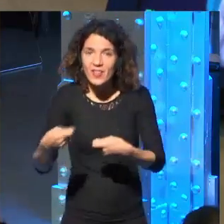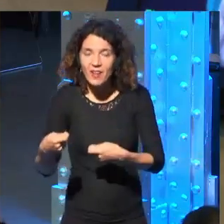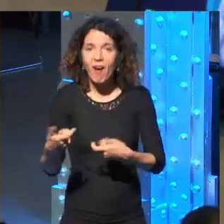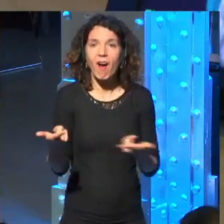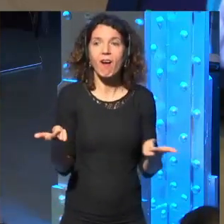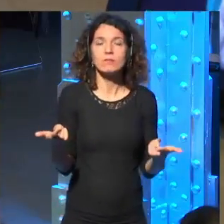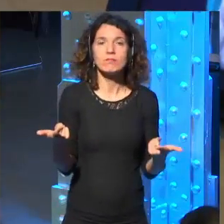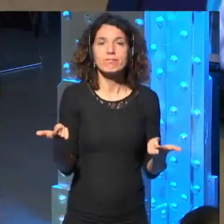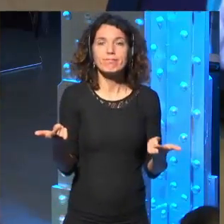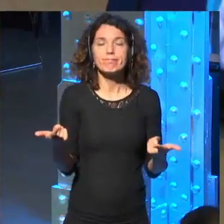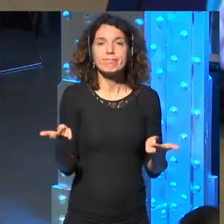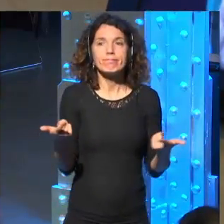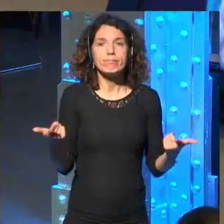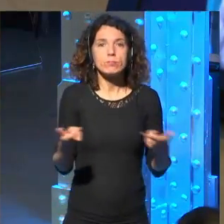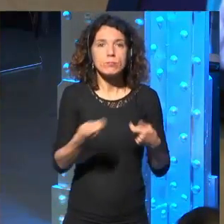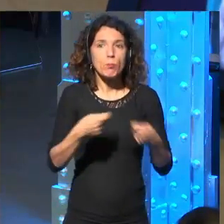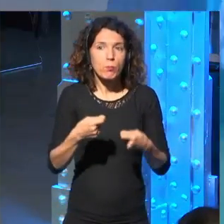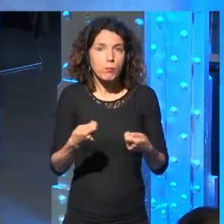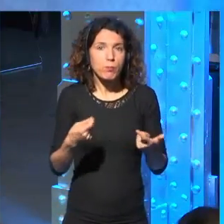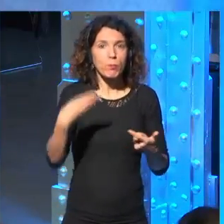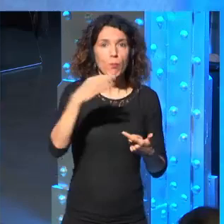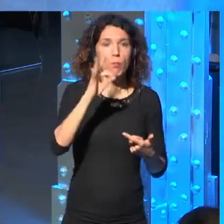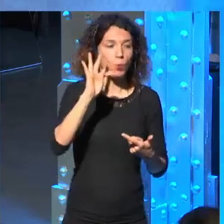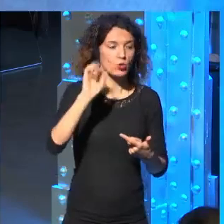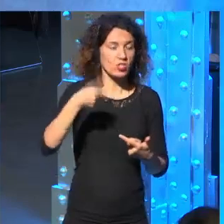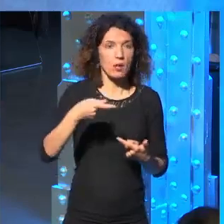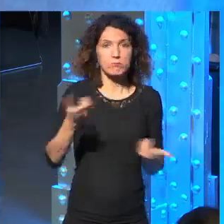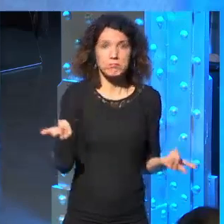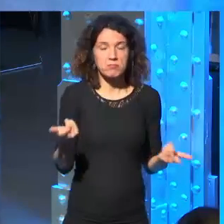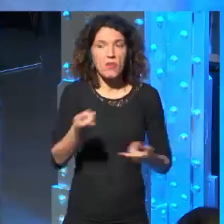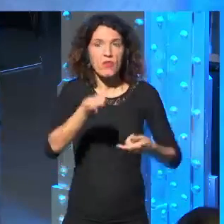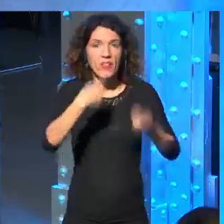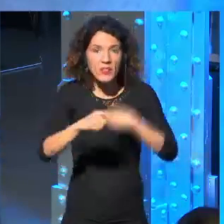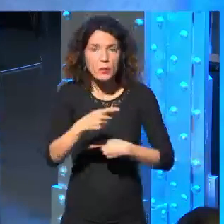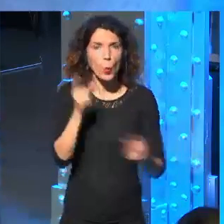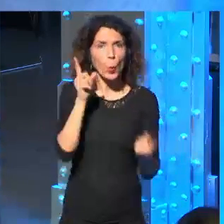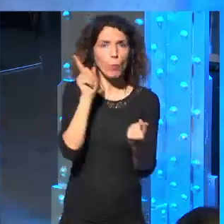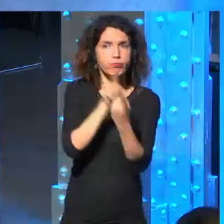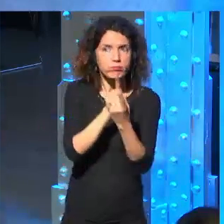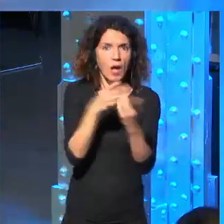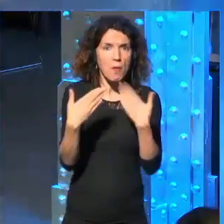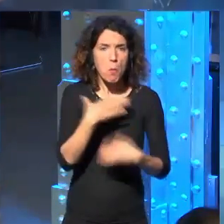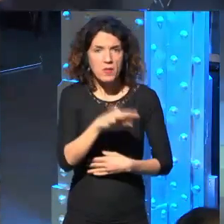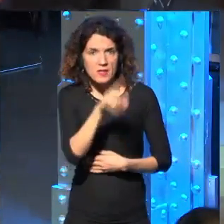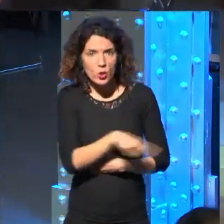botza. But they're different. They're different Yeah, times. but how you go to those people? Okay, that's another- improbable